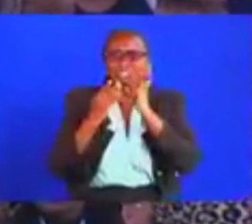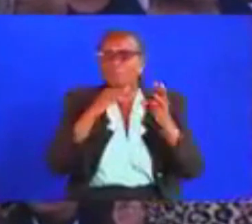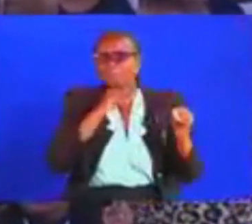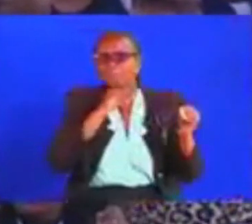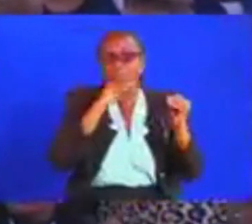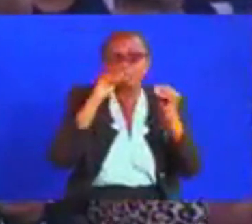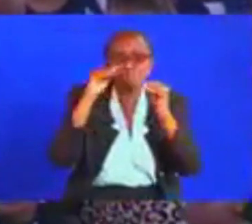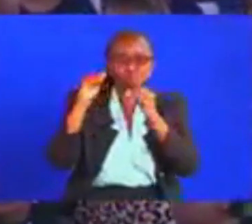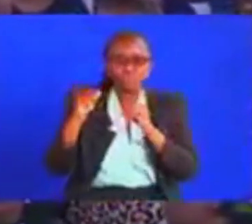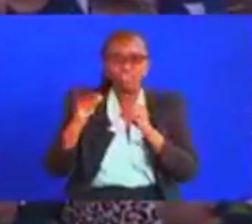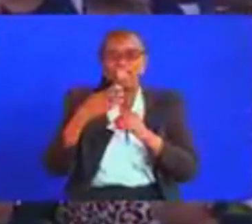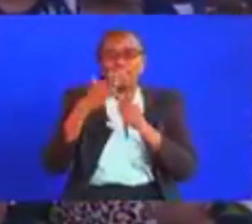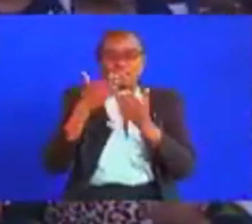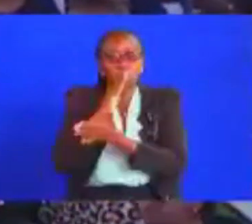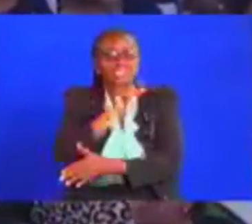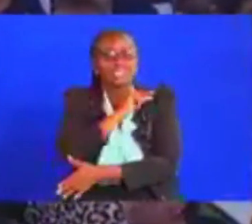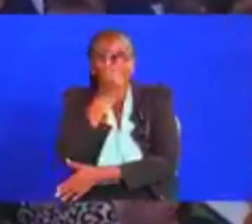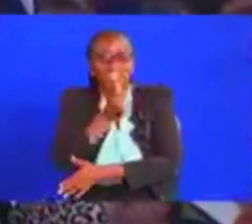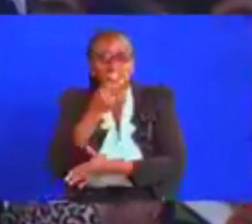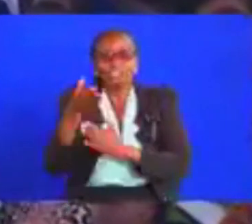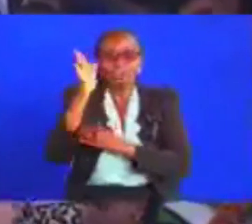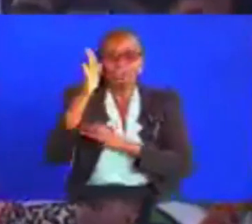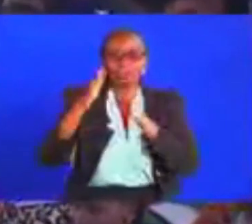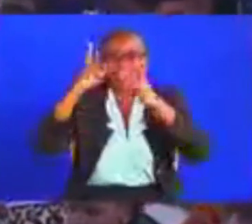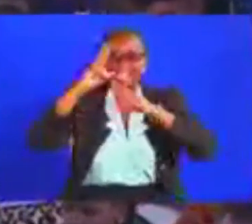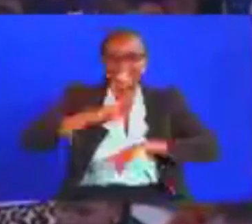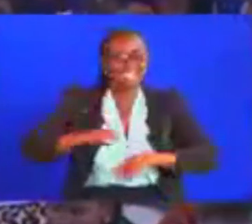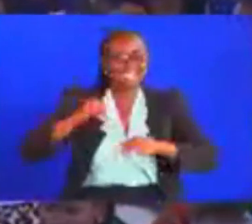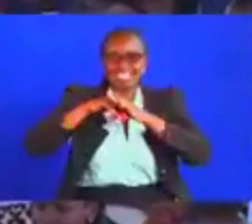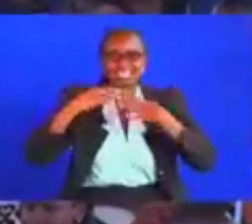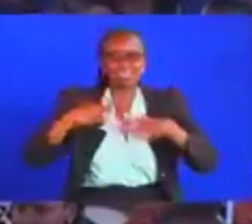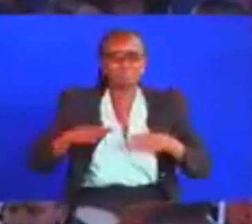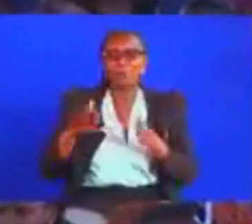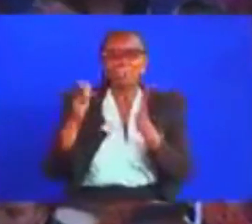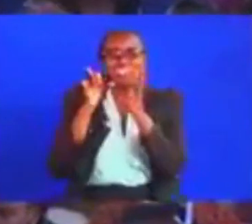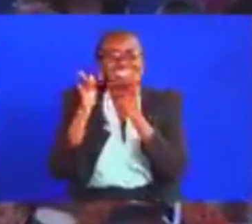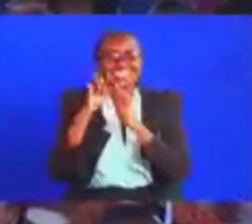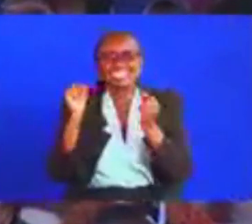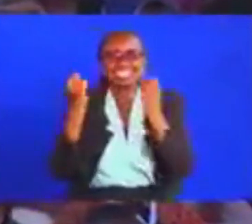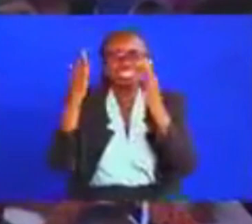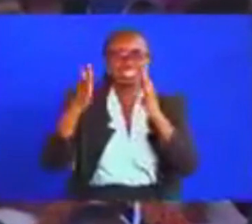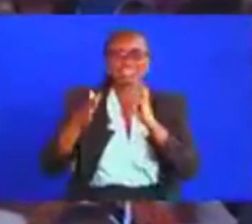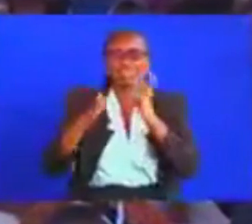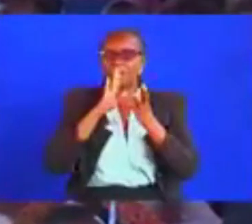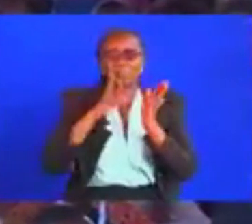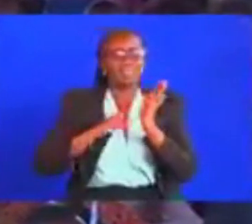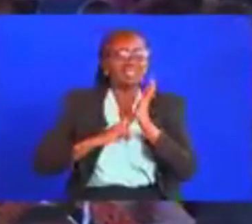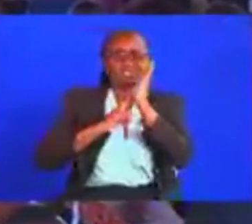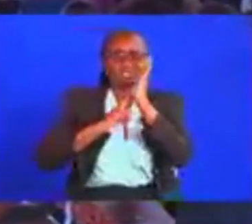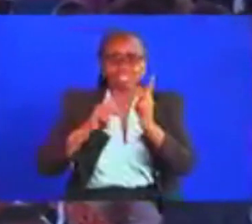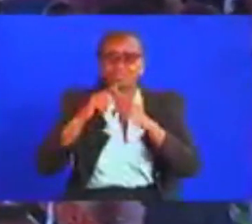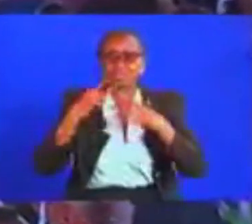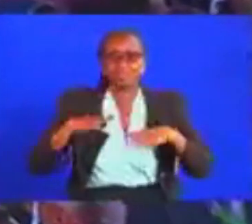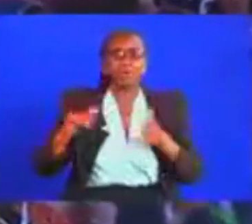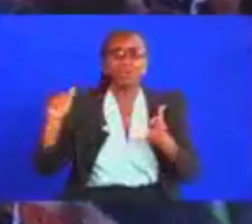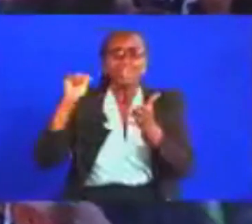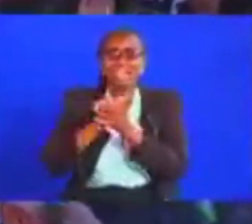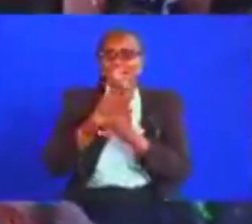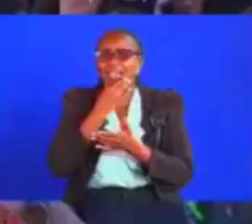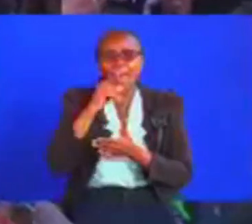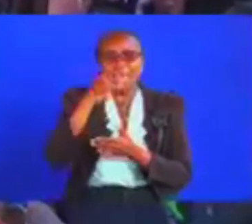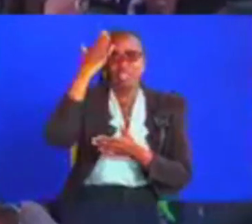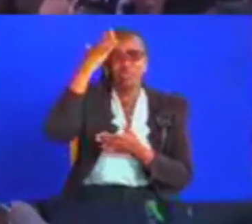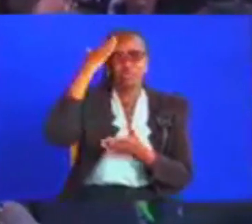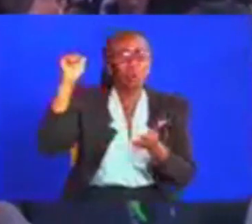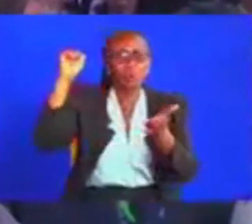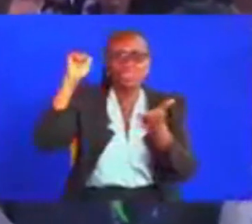service. And the grace of God will rest upon them. Jesus the Savior will be revealed to them. That a man you know had